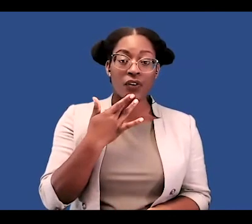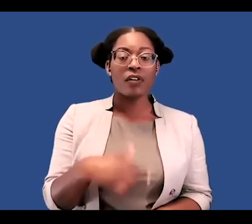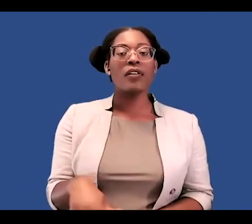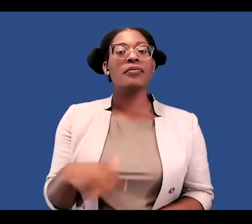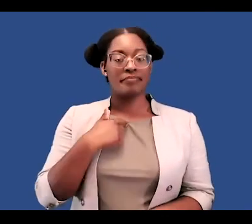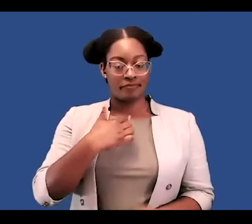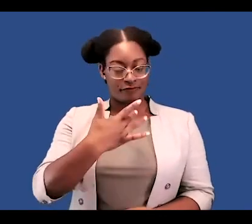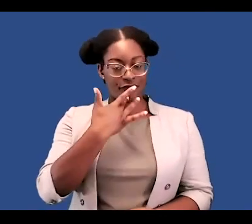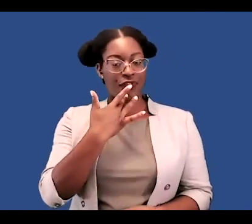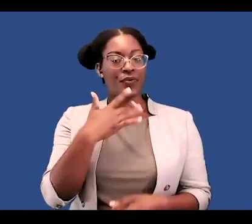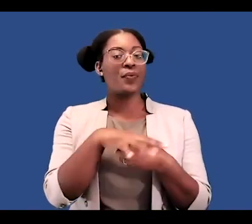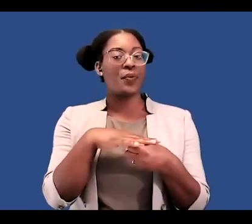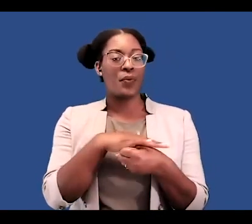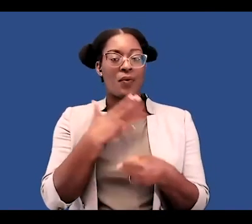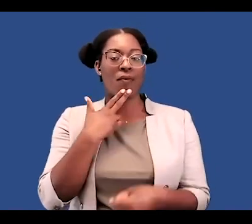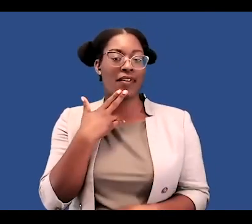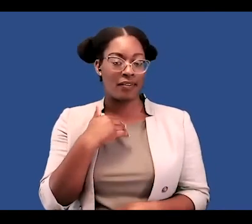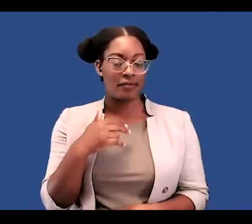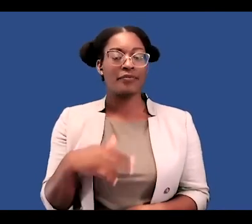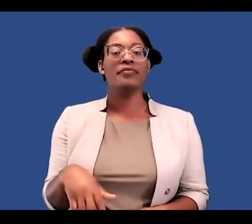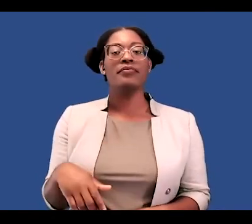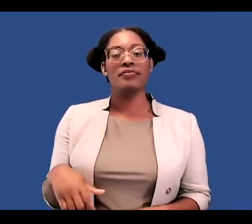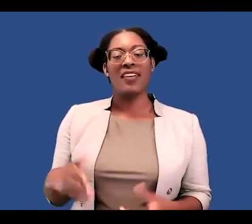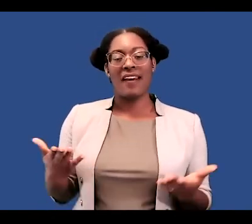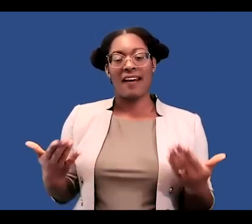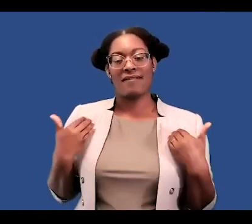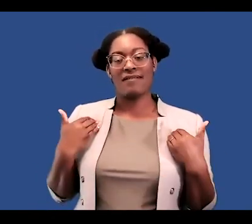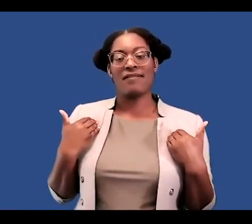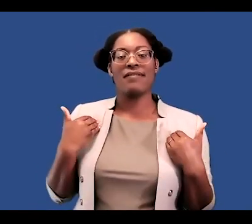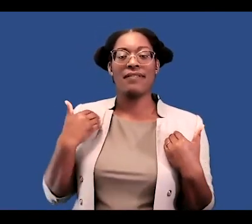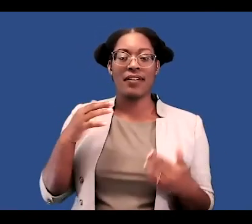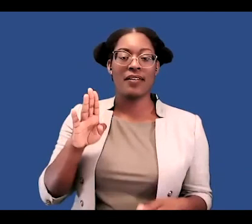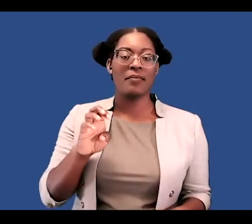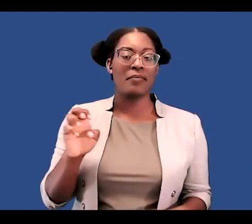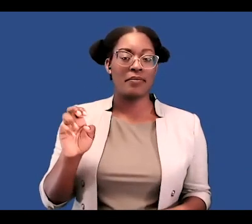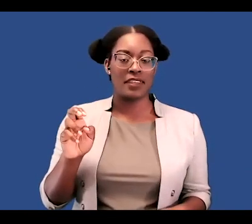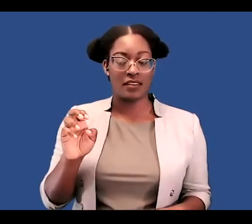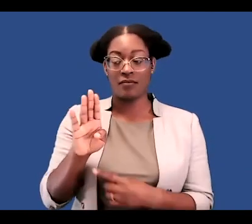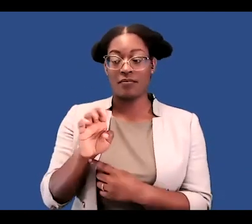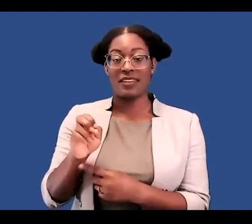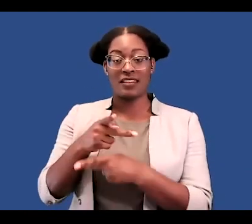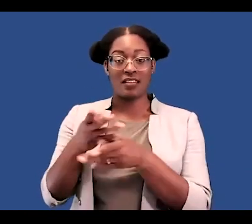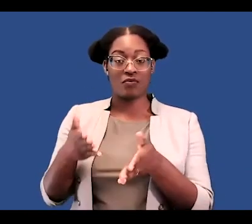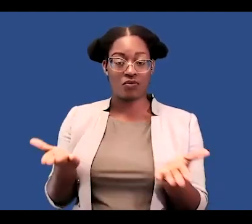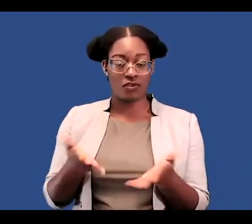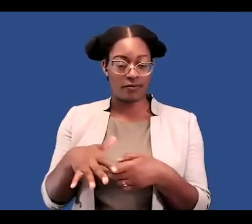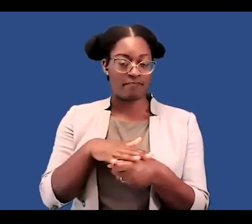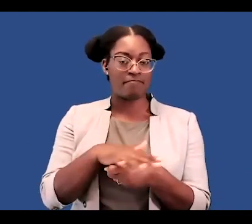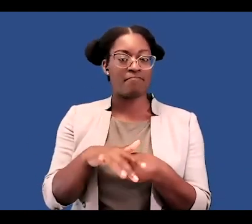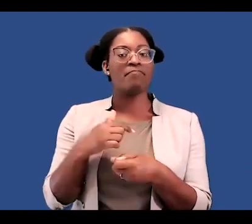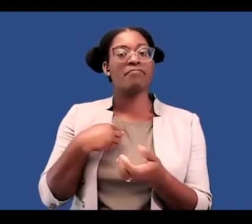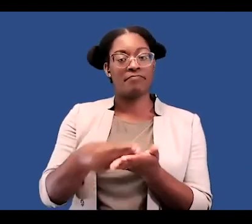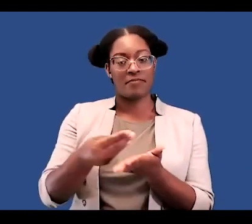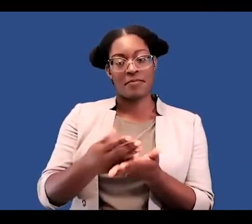local beekeeper who makes honey based on neighborhoods. You can add you some raw honey, some stevia, or you can not do